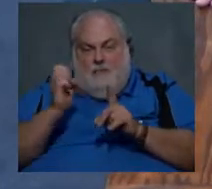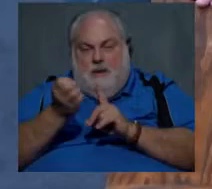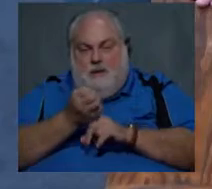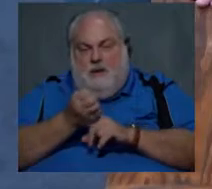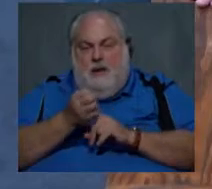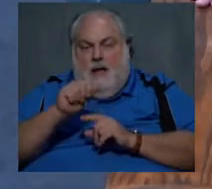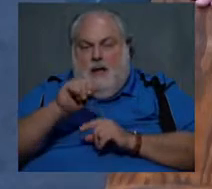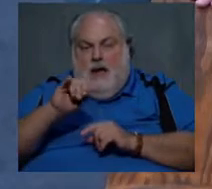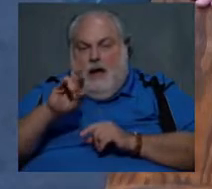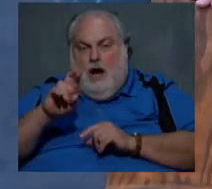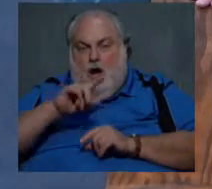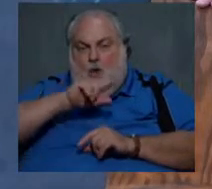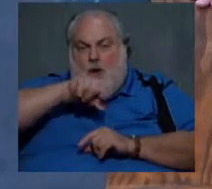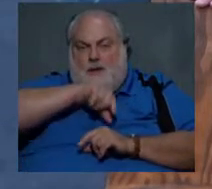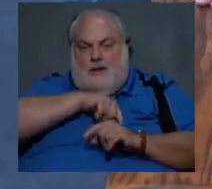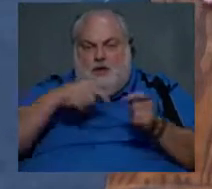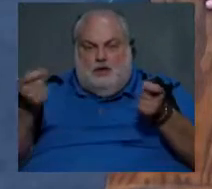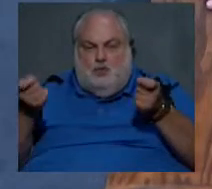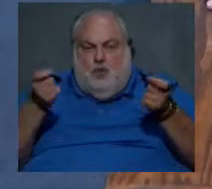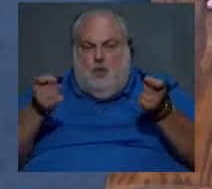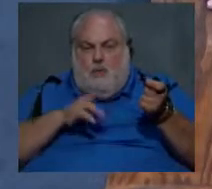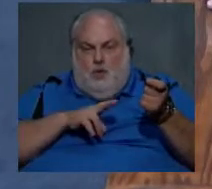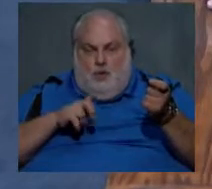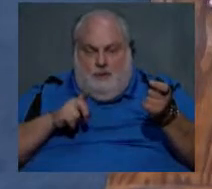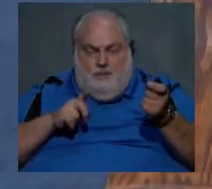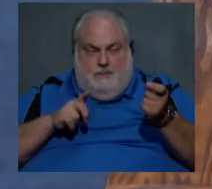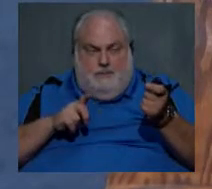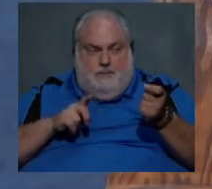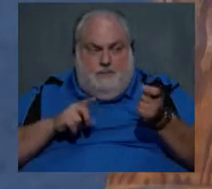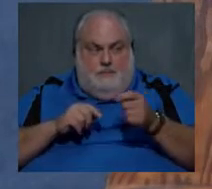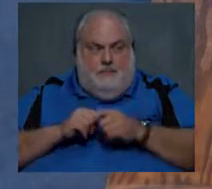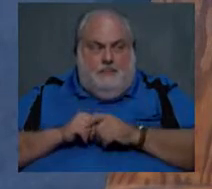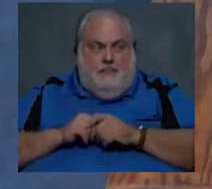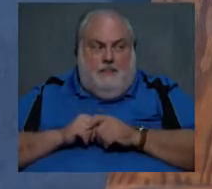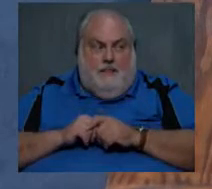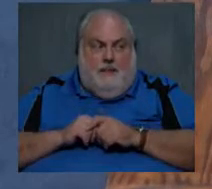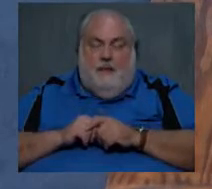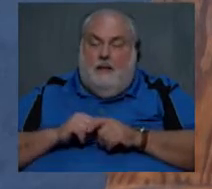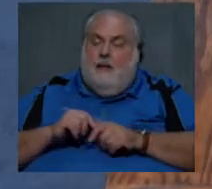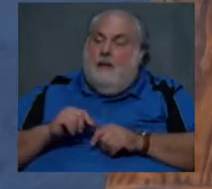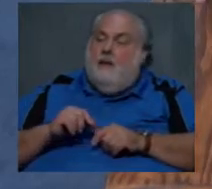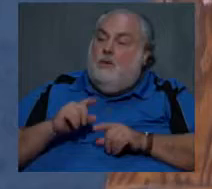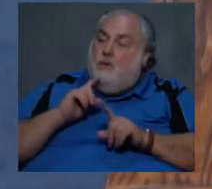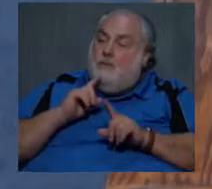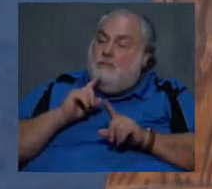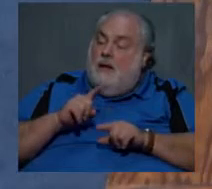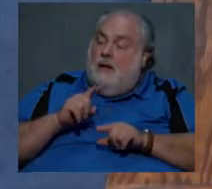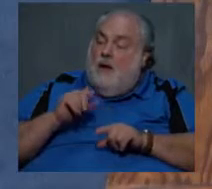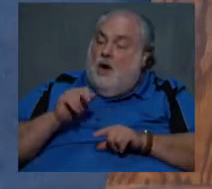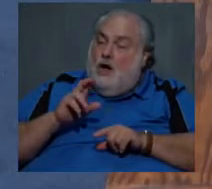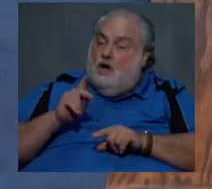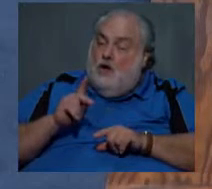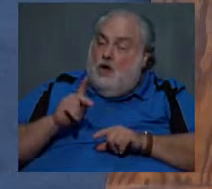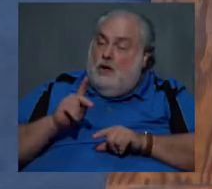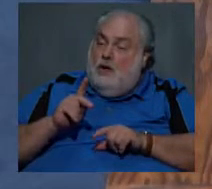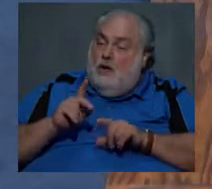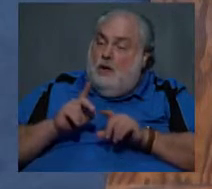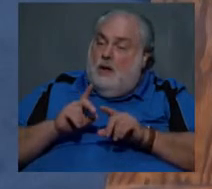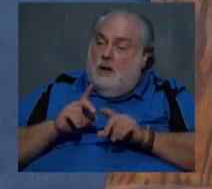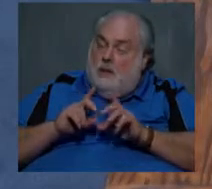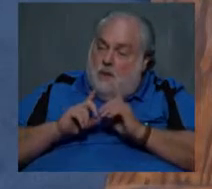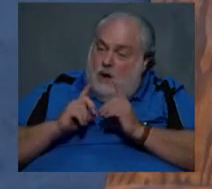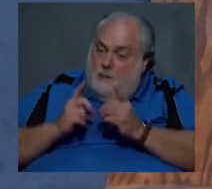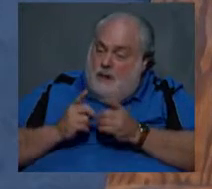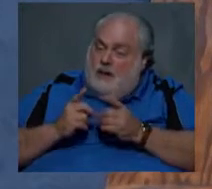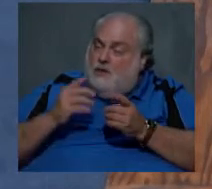Quality. Yeah, the Arkansas Department of Environmental Quality is aware, will be, when the application is made, they're aware